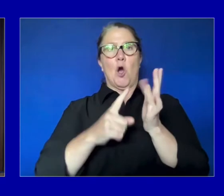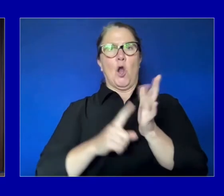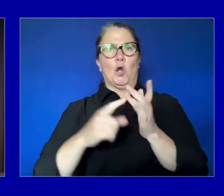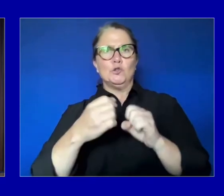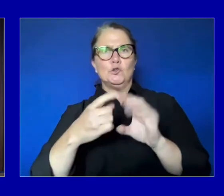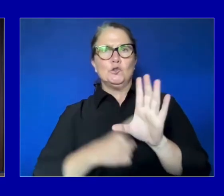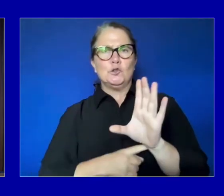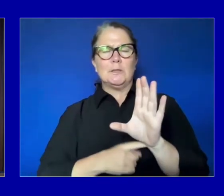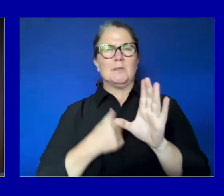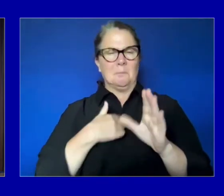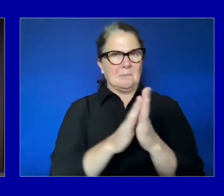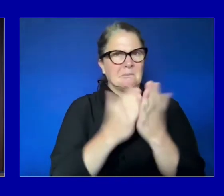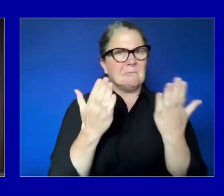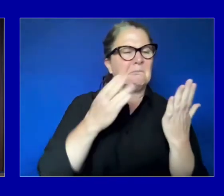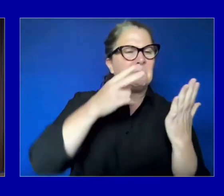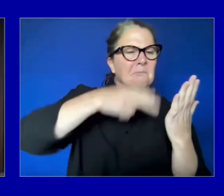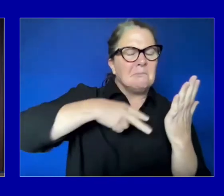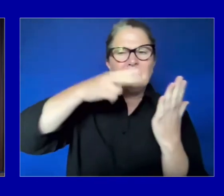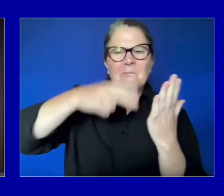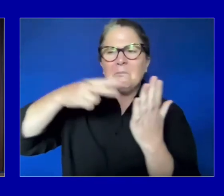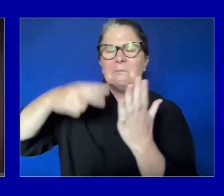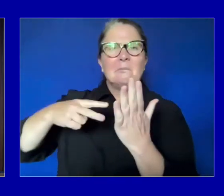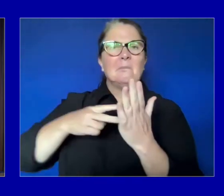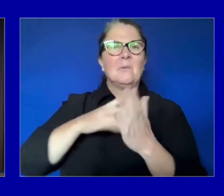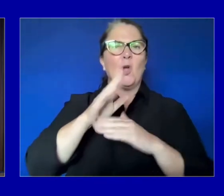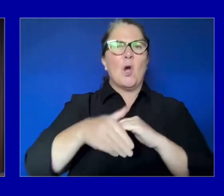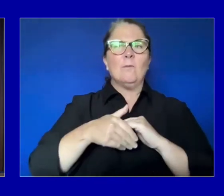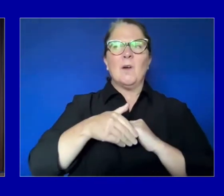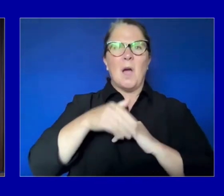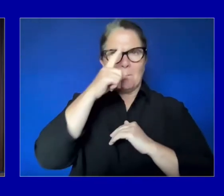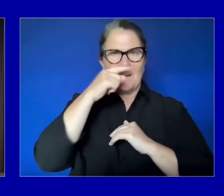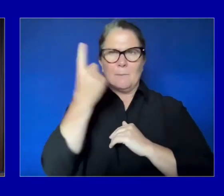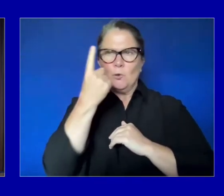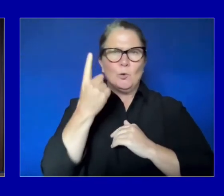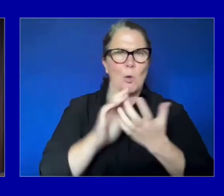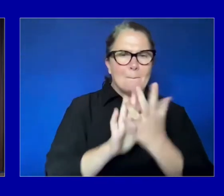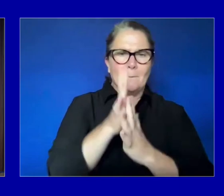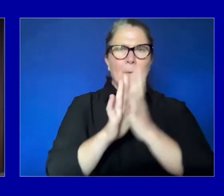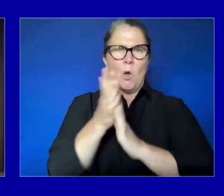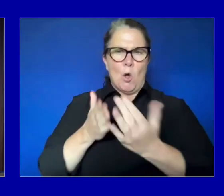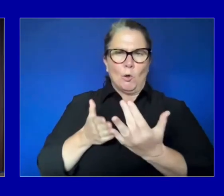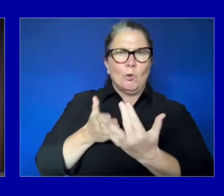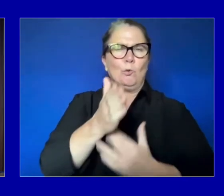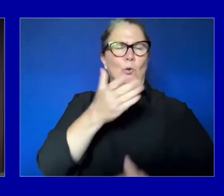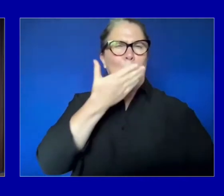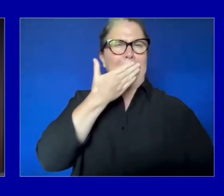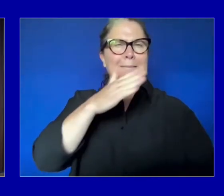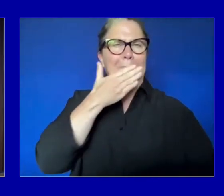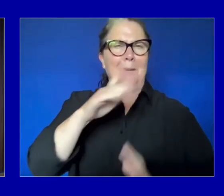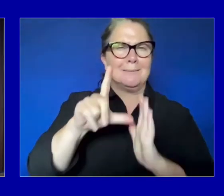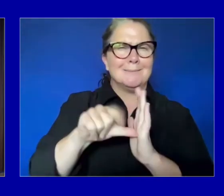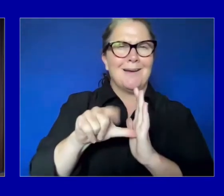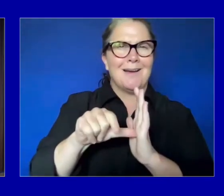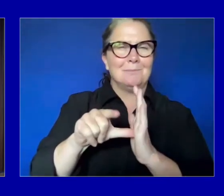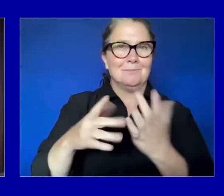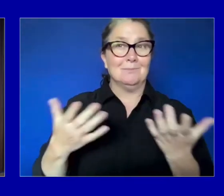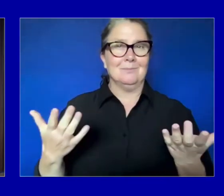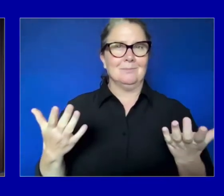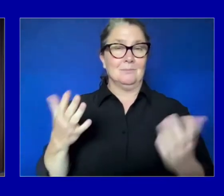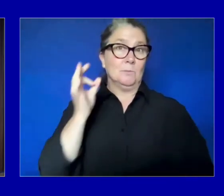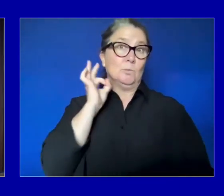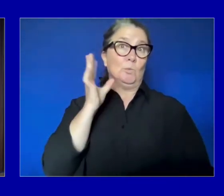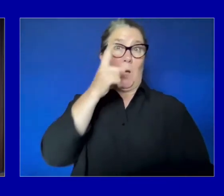onto country, and they talk about burning during summer, and these big burns during summer, and from my sort of